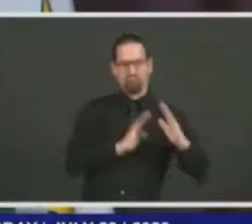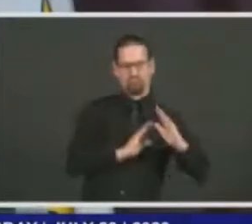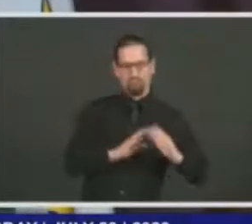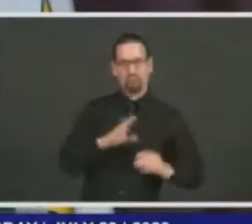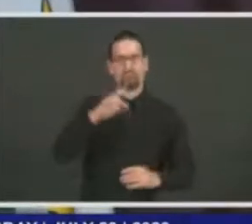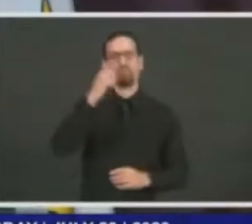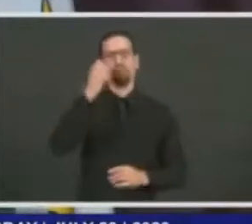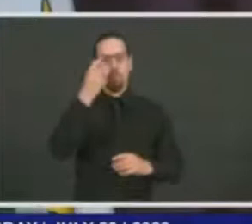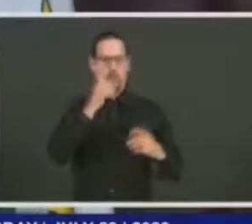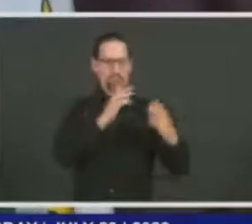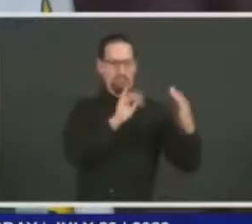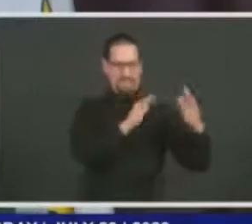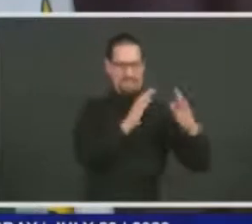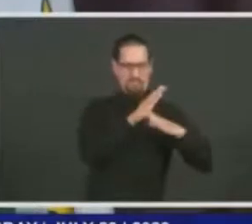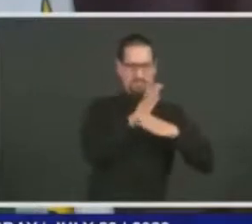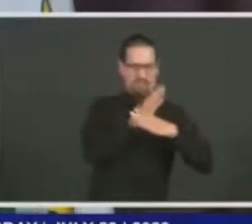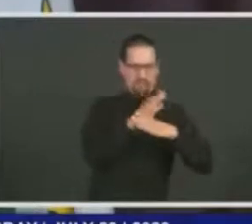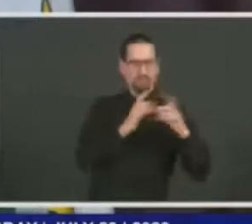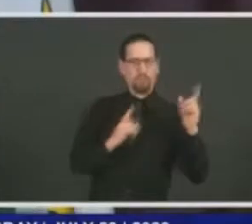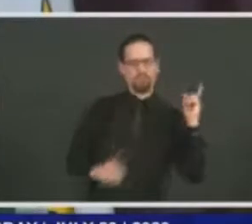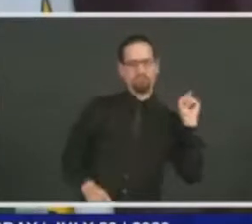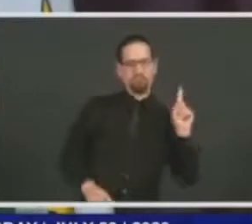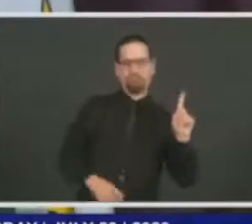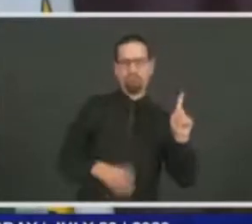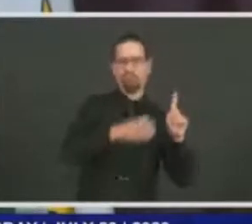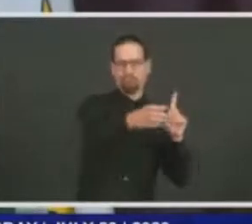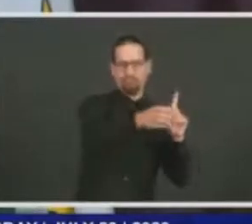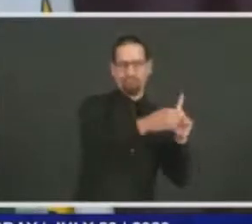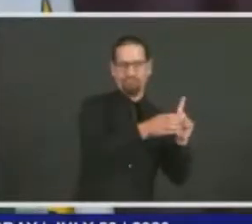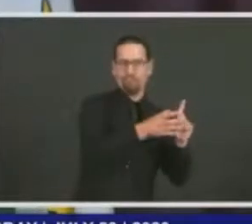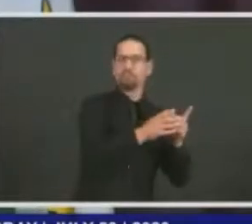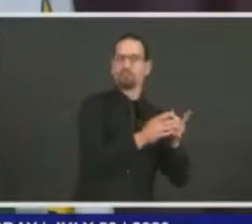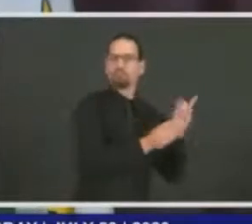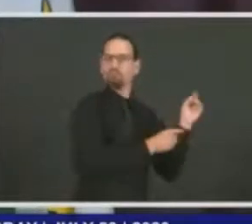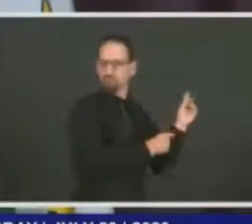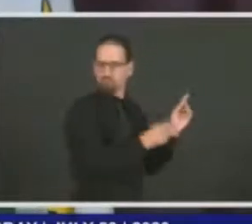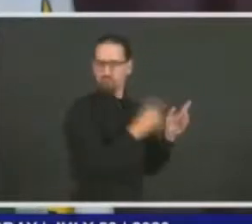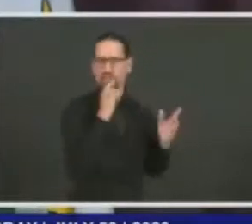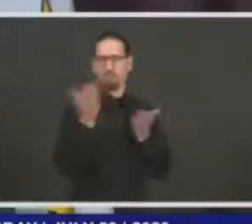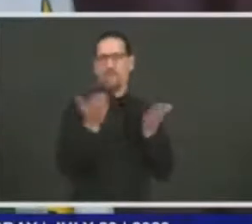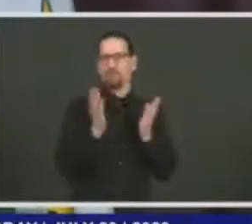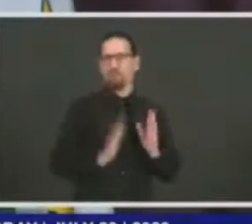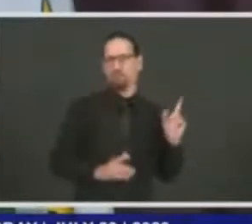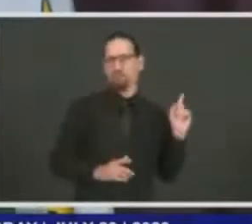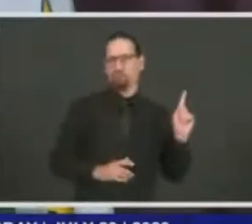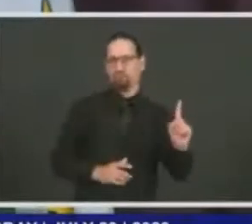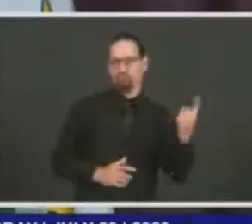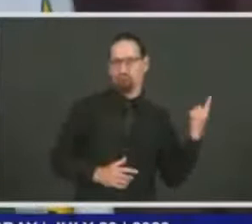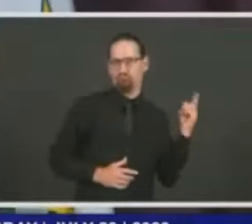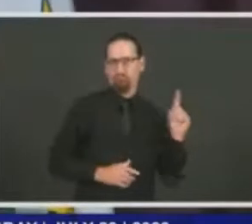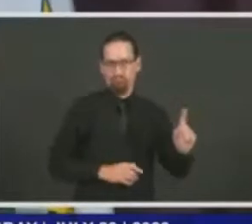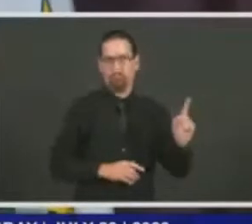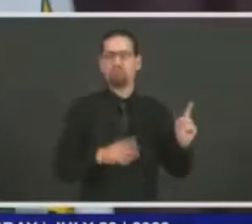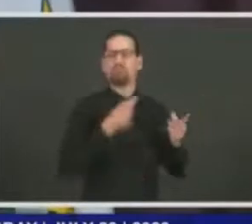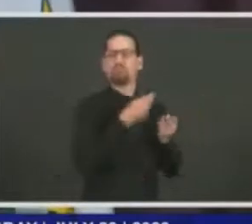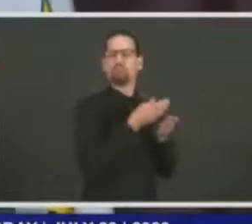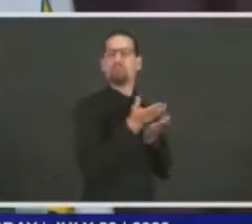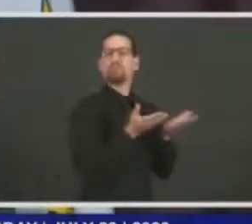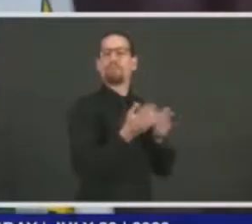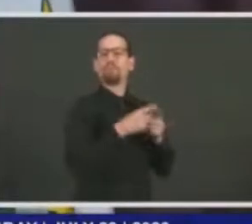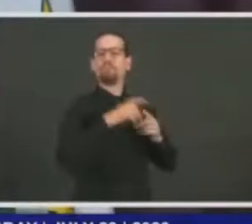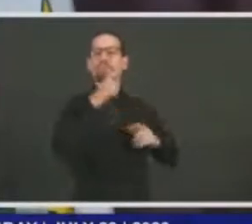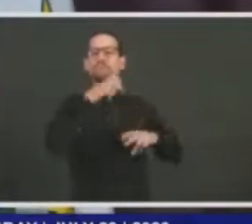Someone has to deliver a drink to someone who's seated. And this is what we're going to really crack down on. This is very simple,